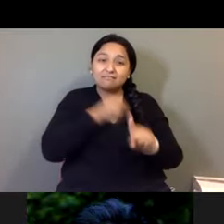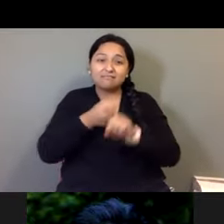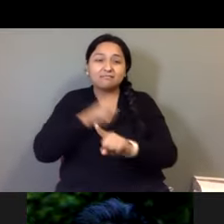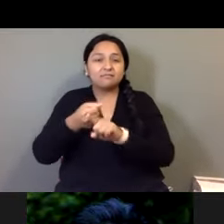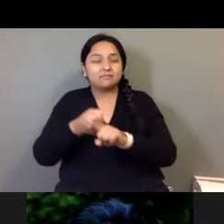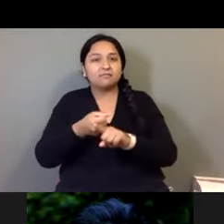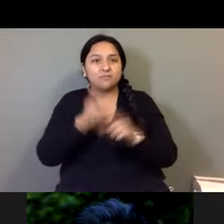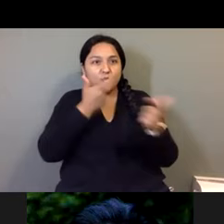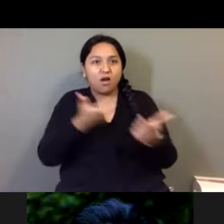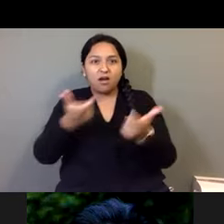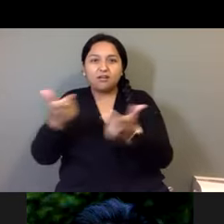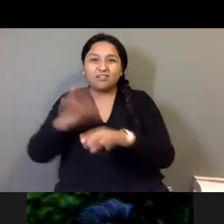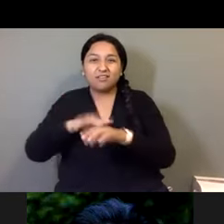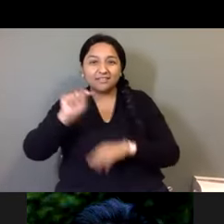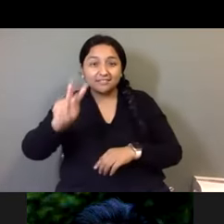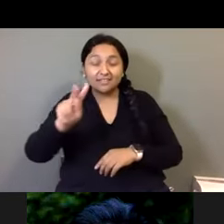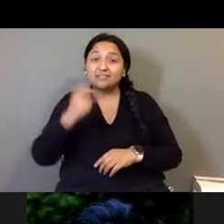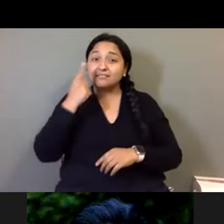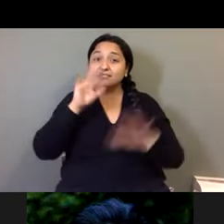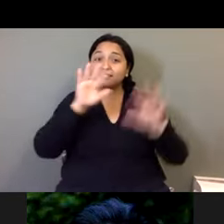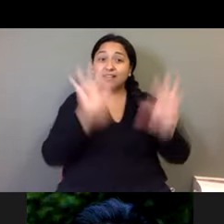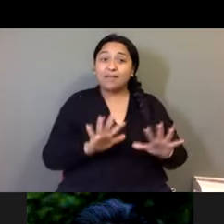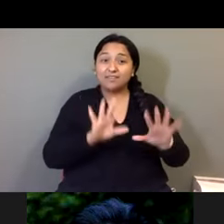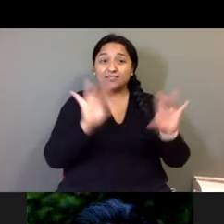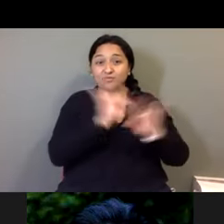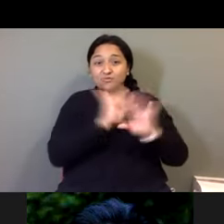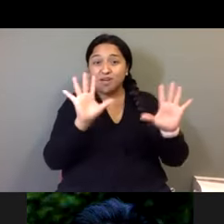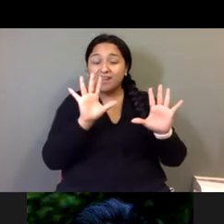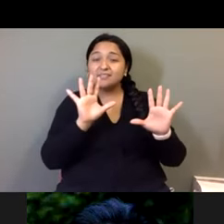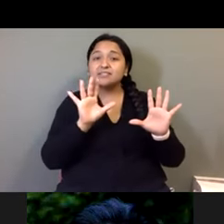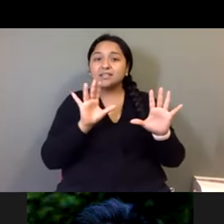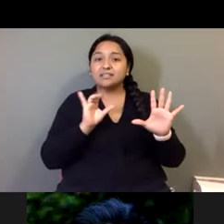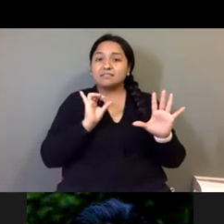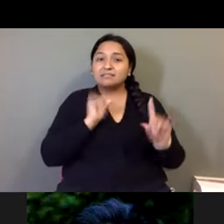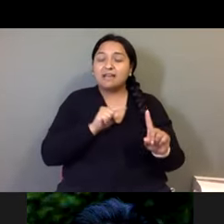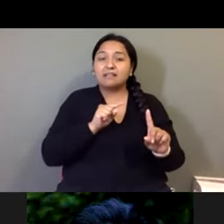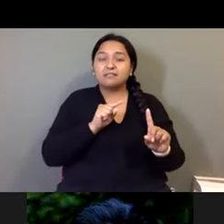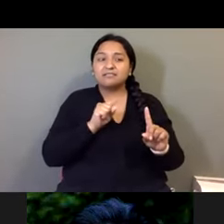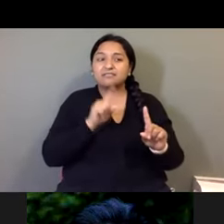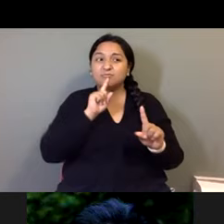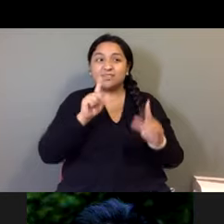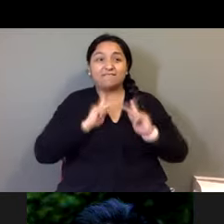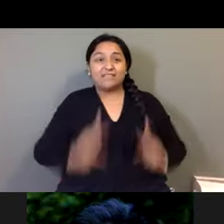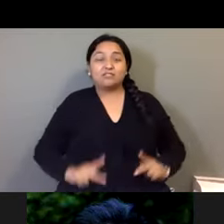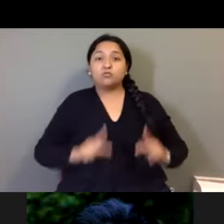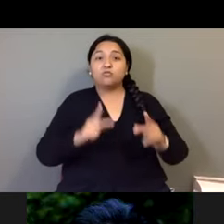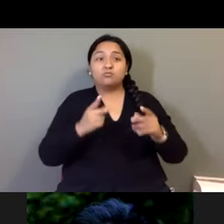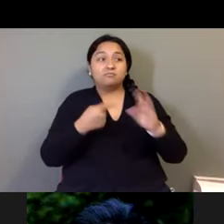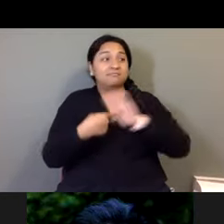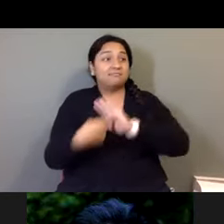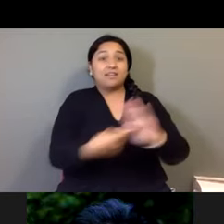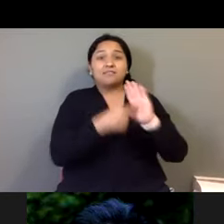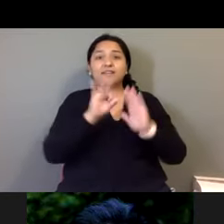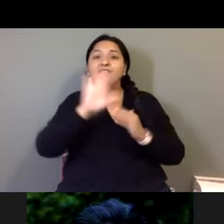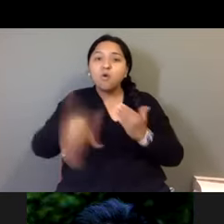crisis is the physical manifestation of all of the systems of oppression, which